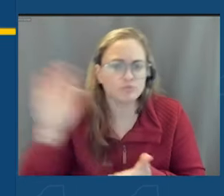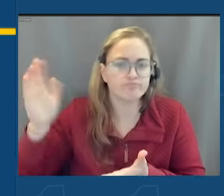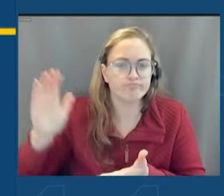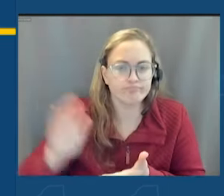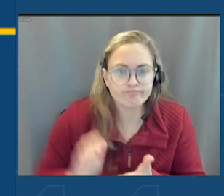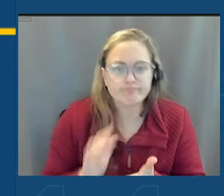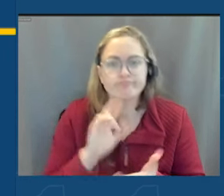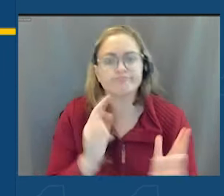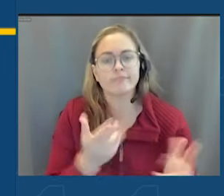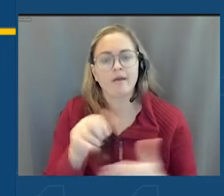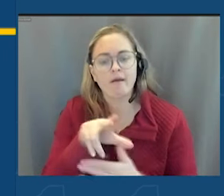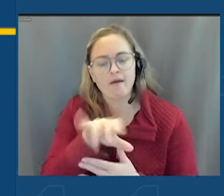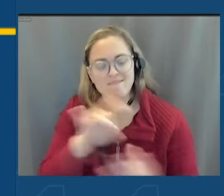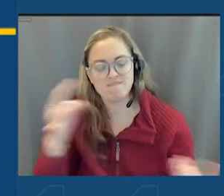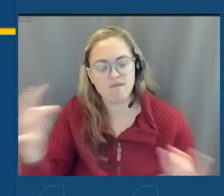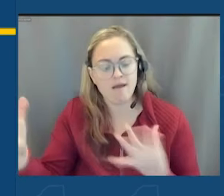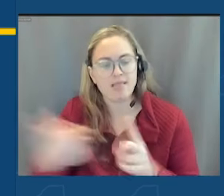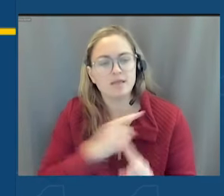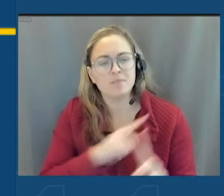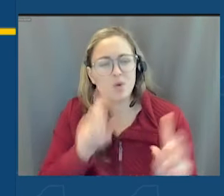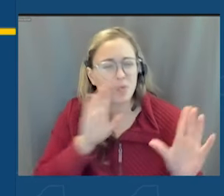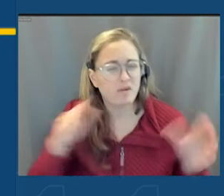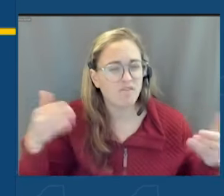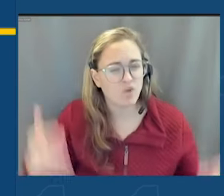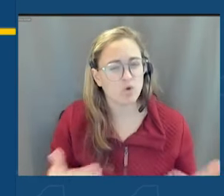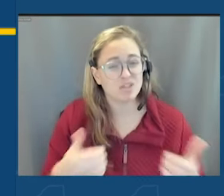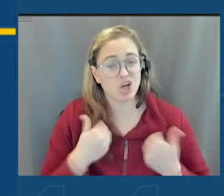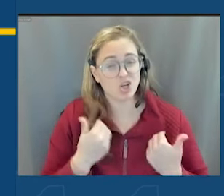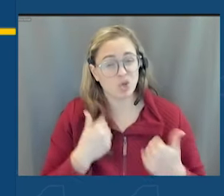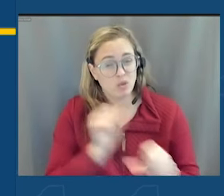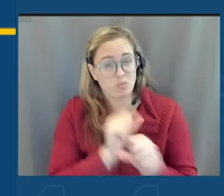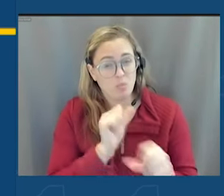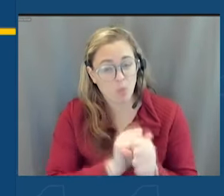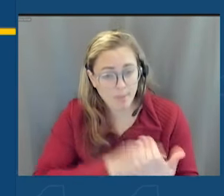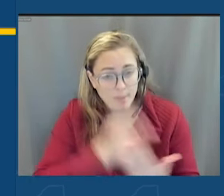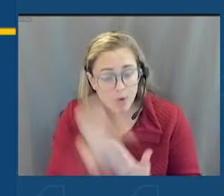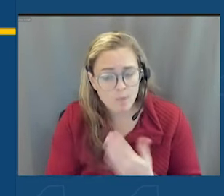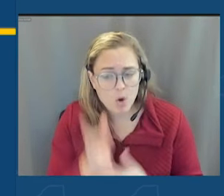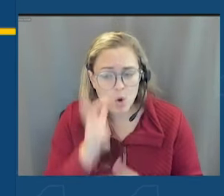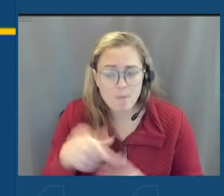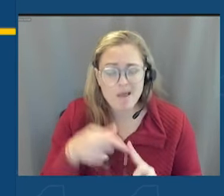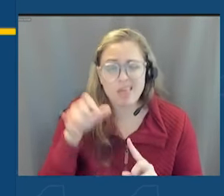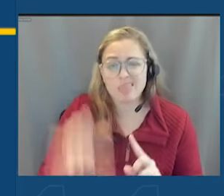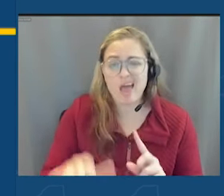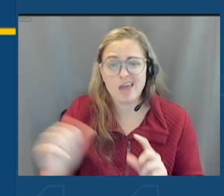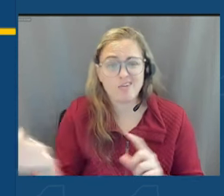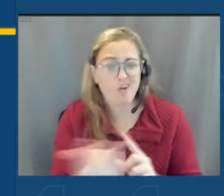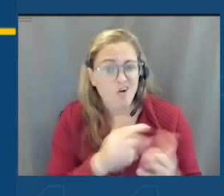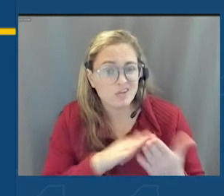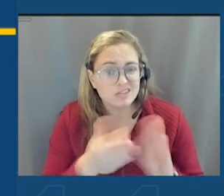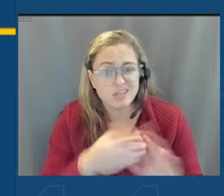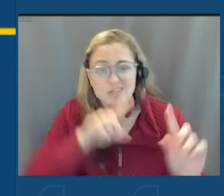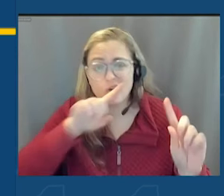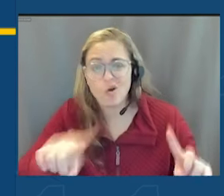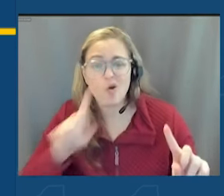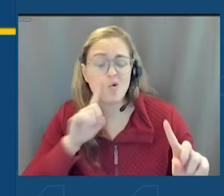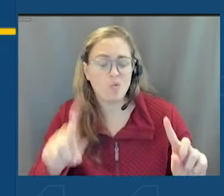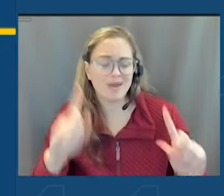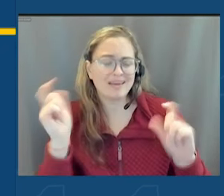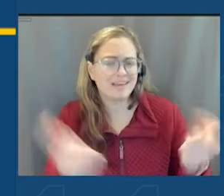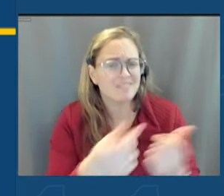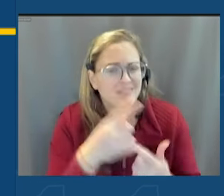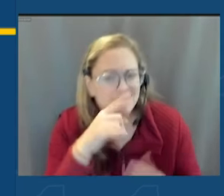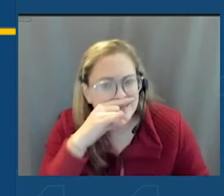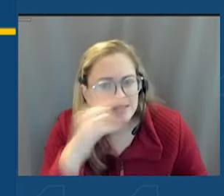gun violence. We're focusing on youth employment programs. I've heard about this in every city I've gone to. We give these kids something else to do, not just